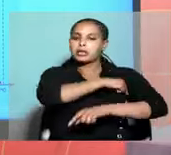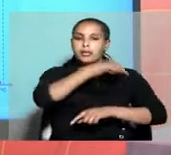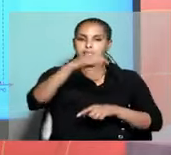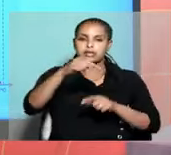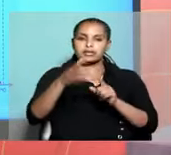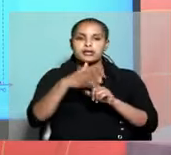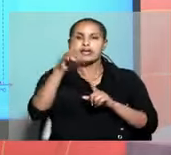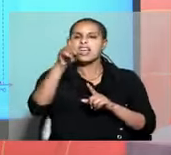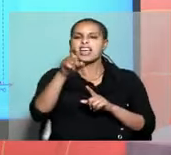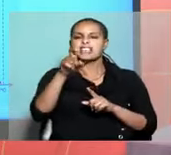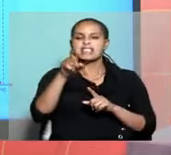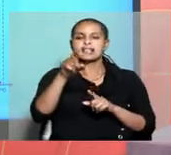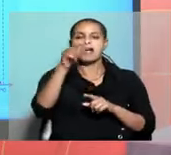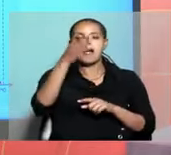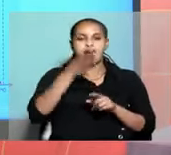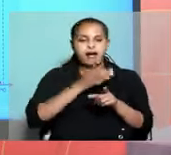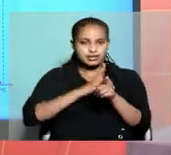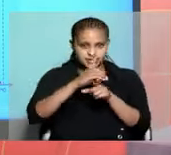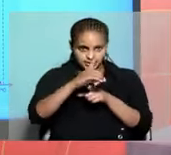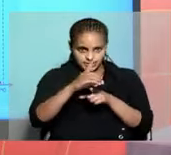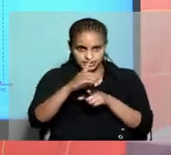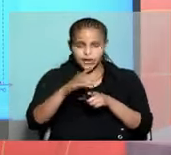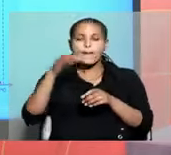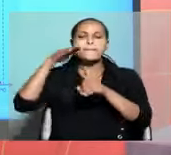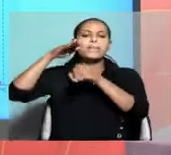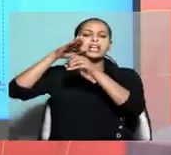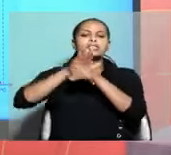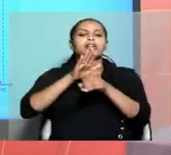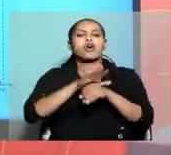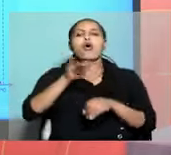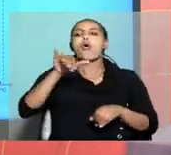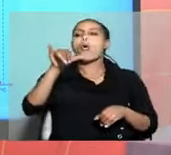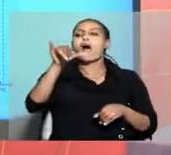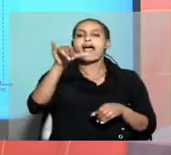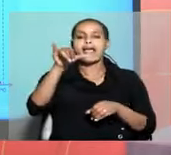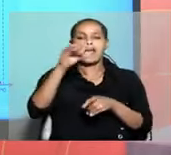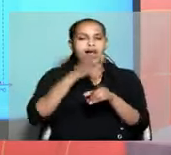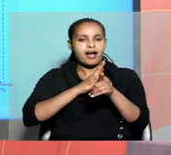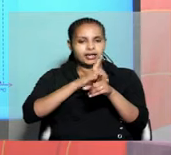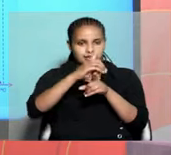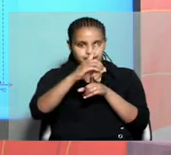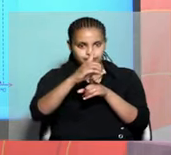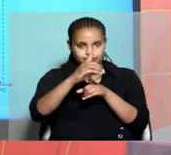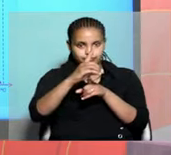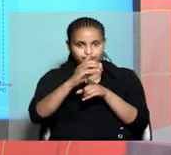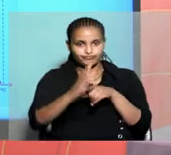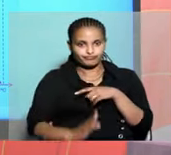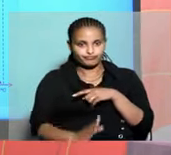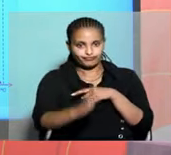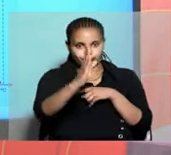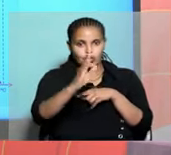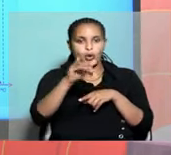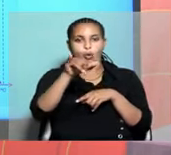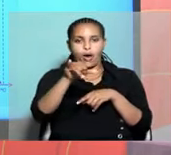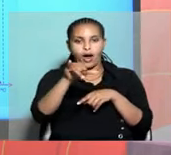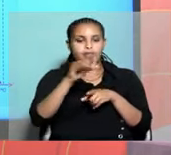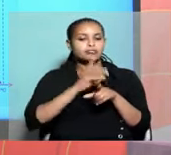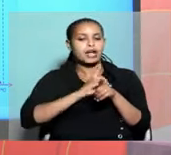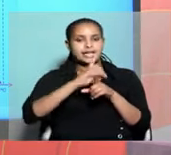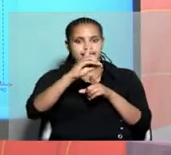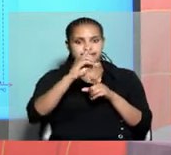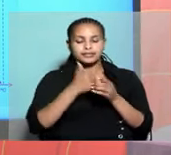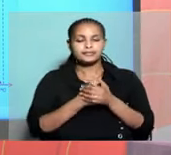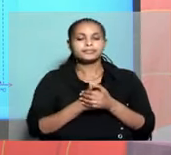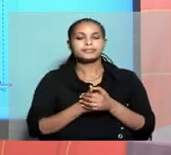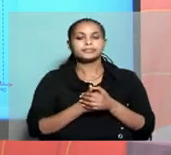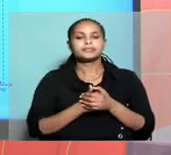on x-axis and pressure on y-axis. Pressure plotted on